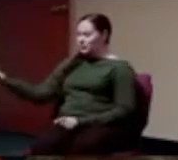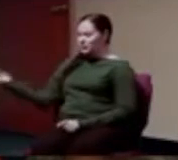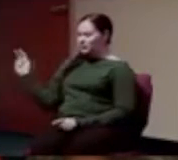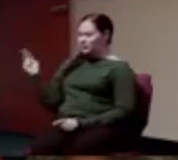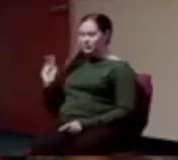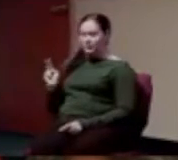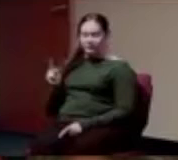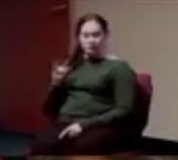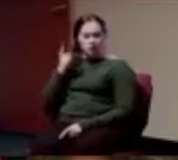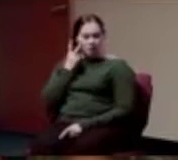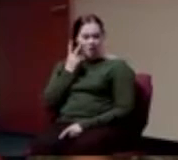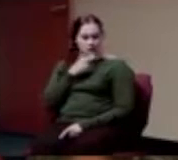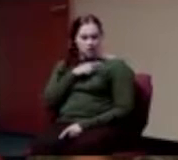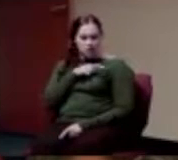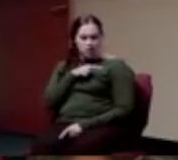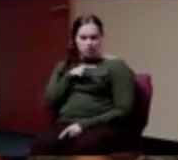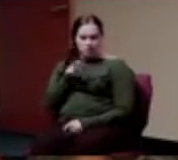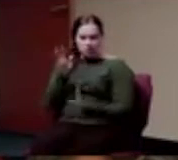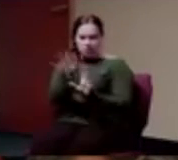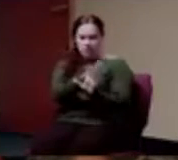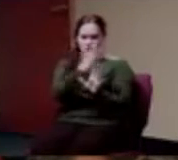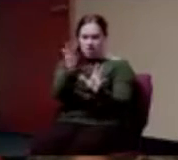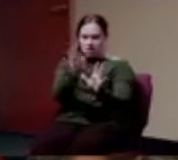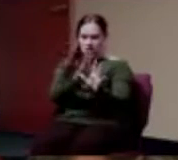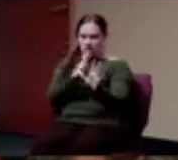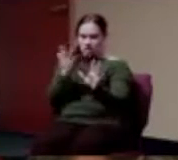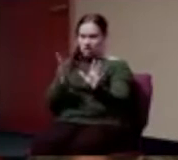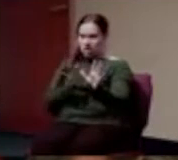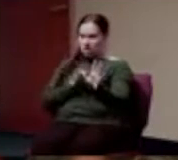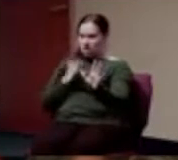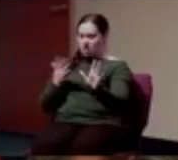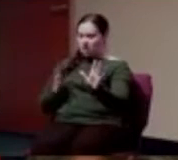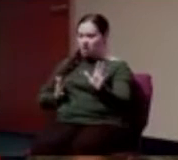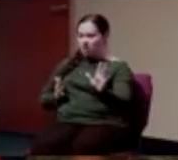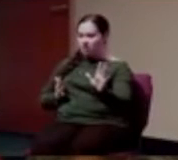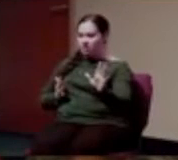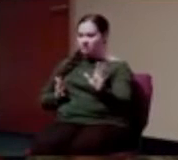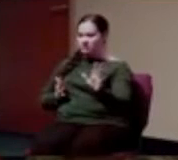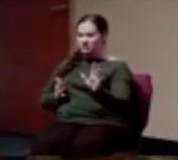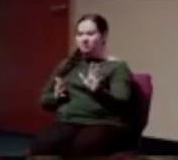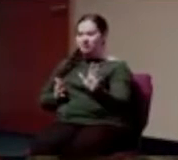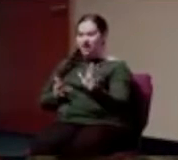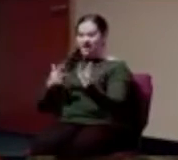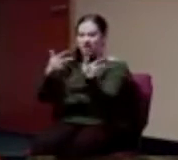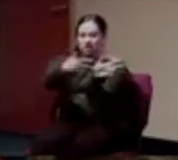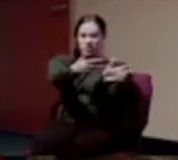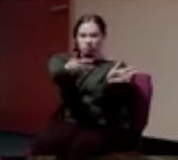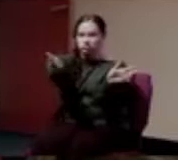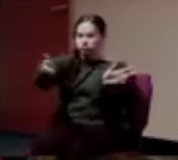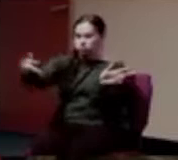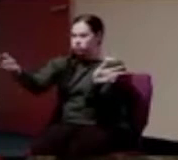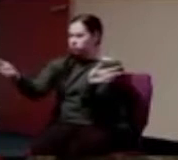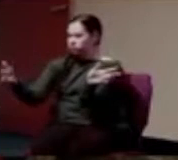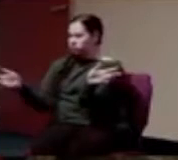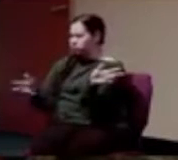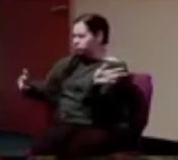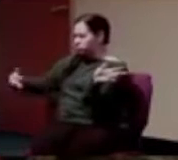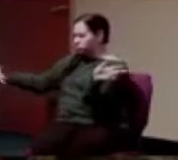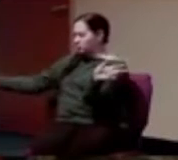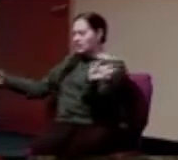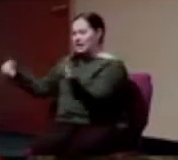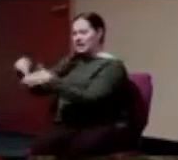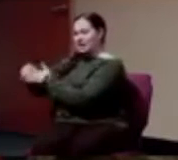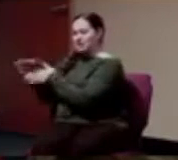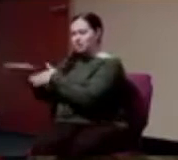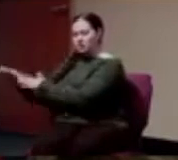imagine her dismay when she sees the line, and the drive-thru is just extending out into the street, right? And she's just like, I just wanted